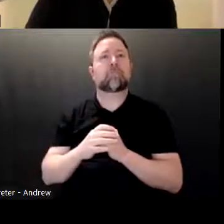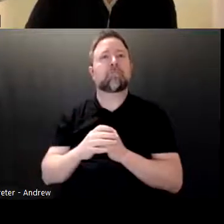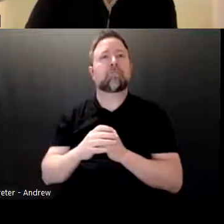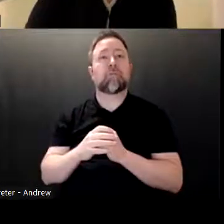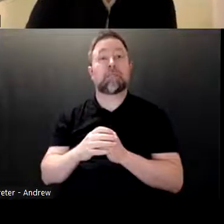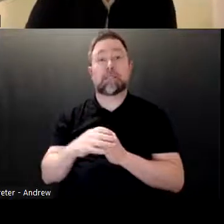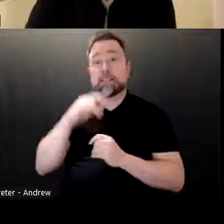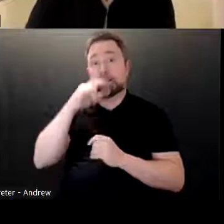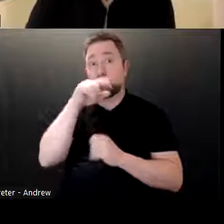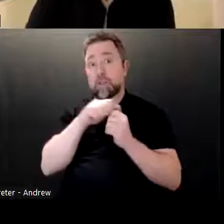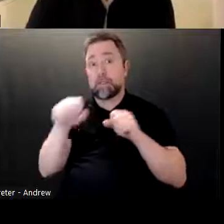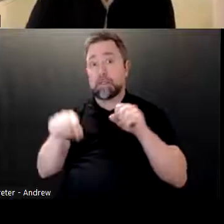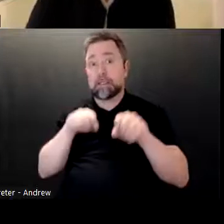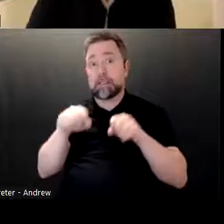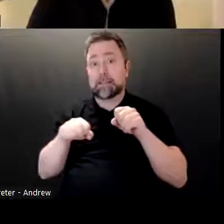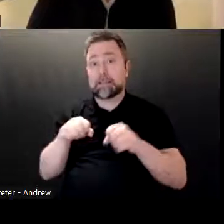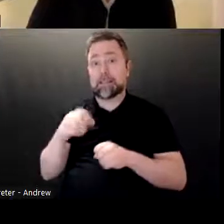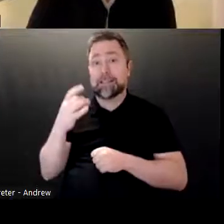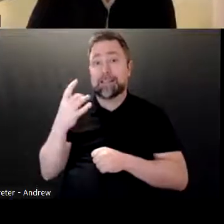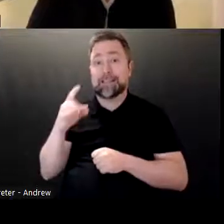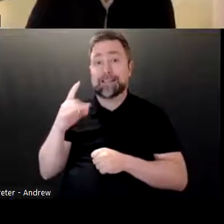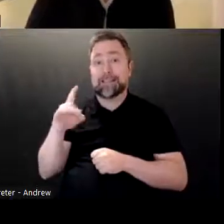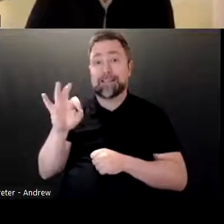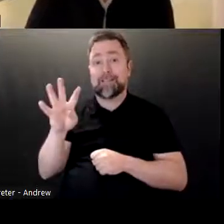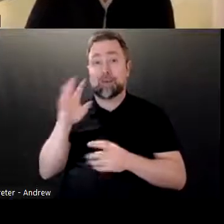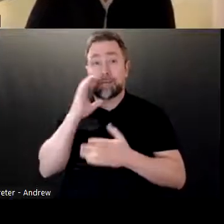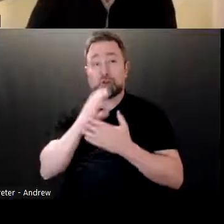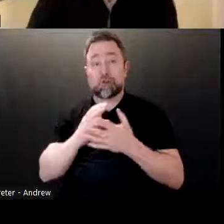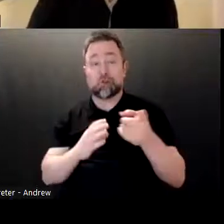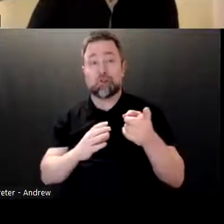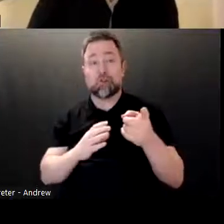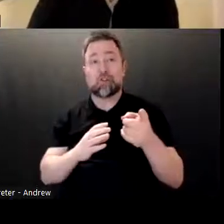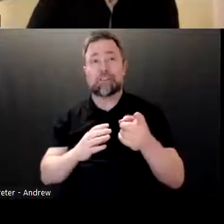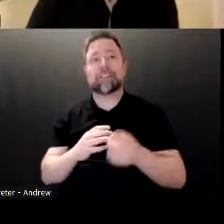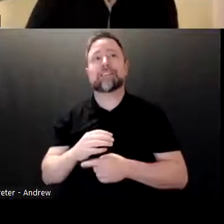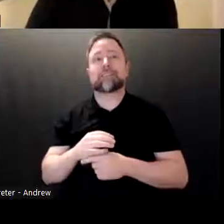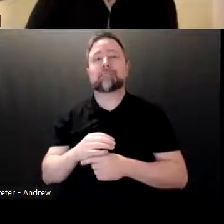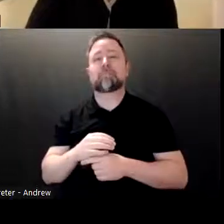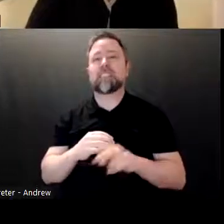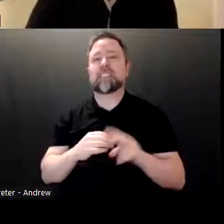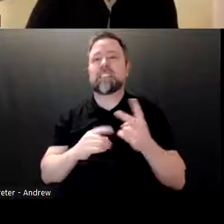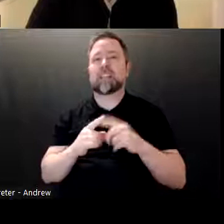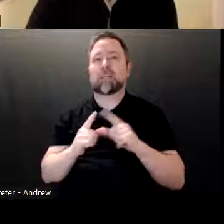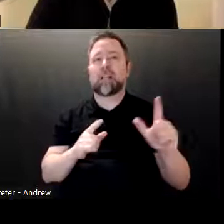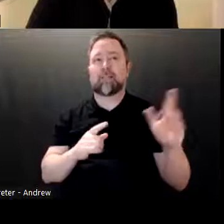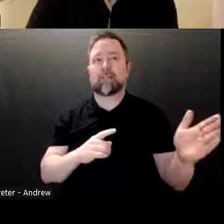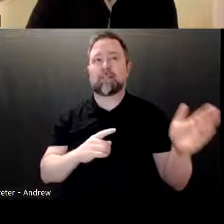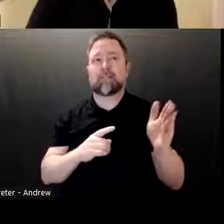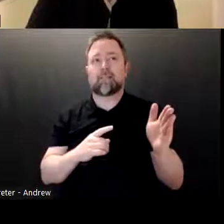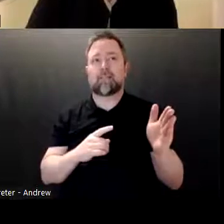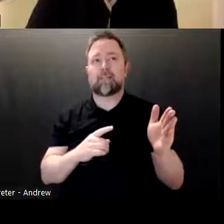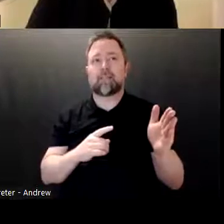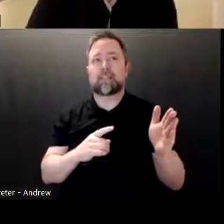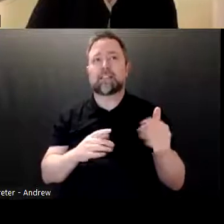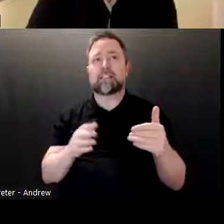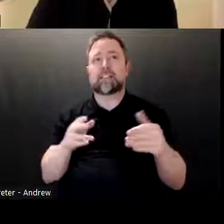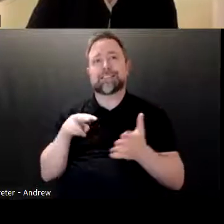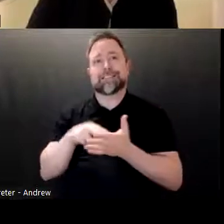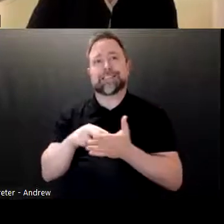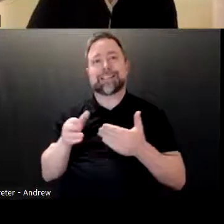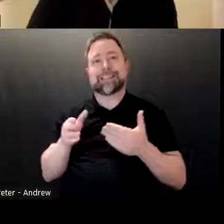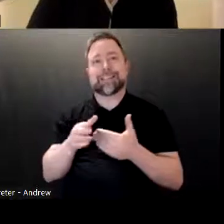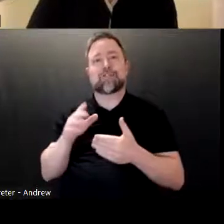very affluent family. His household included his independently wealthy parents, himself, and 4 siblings. So here